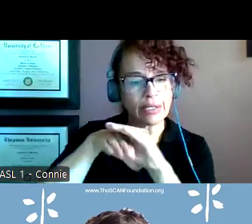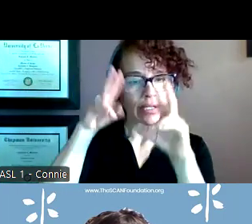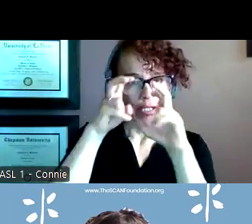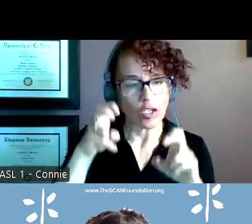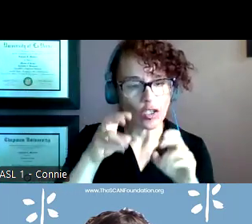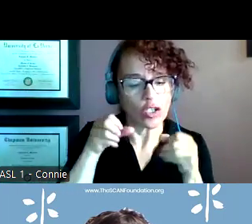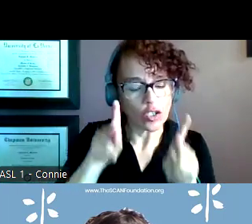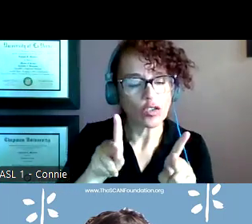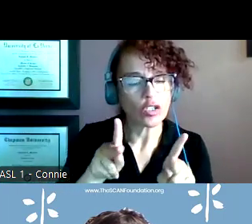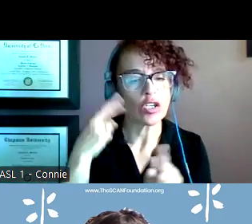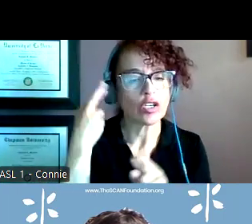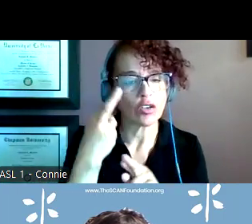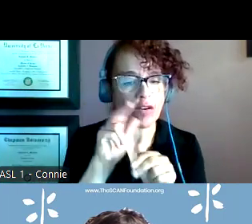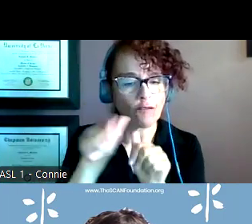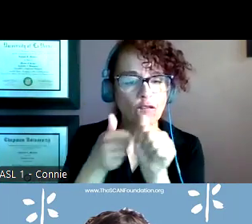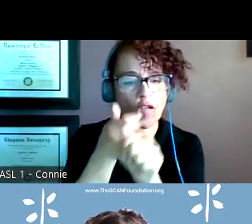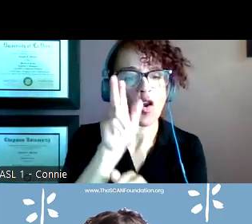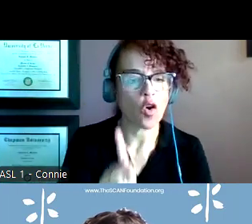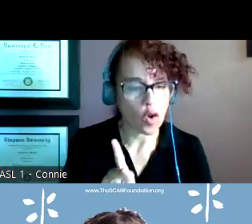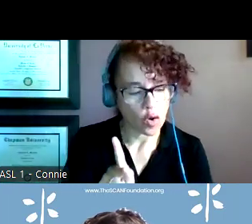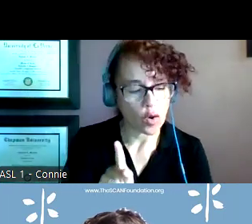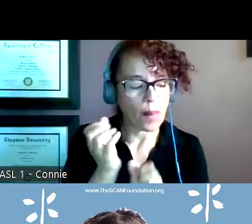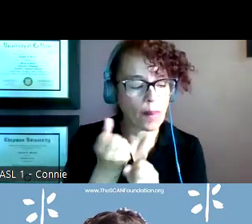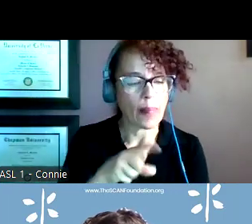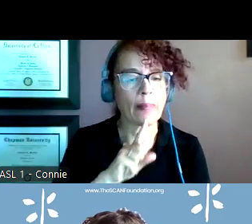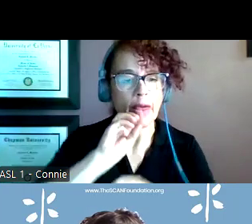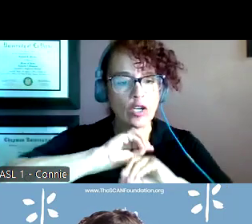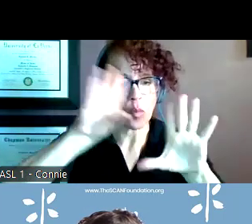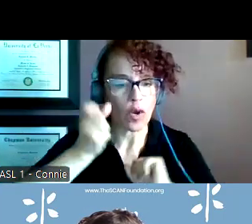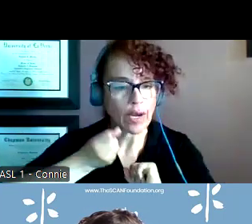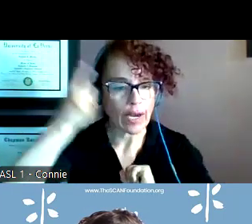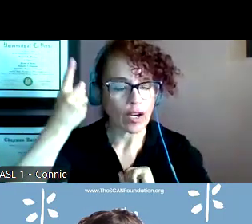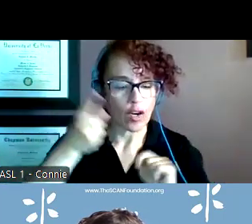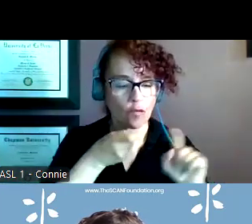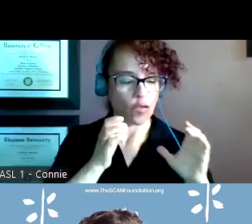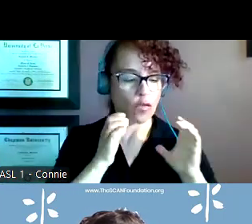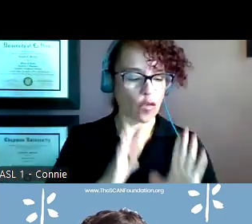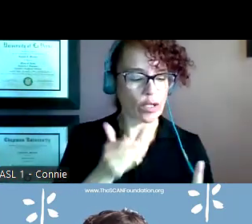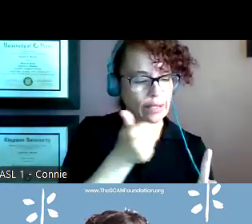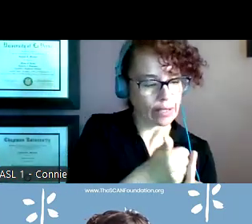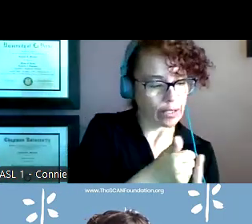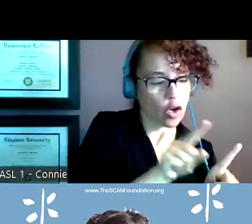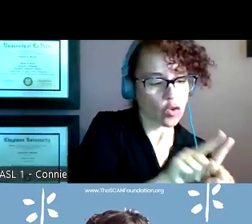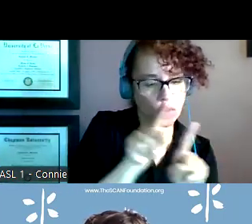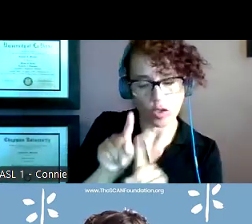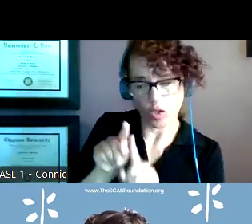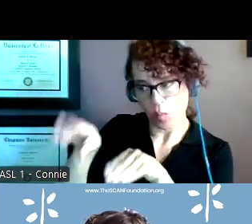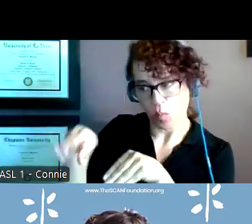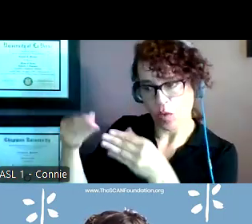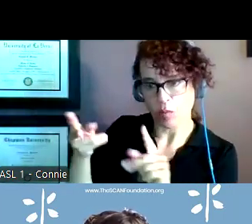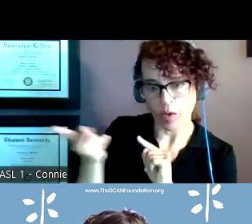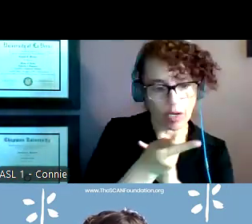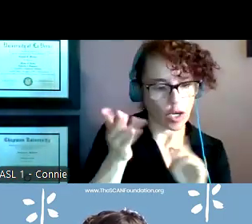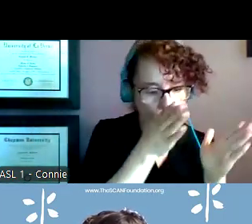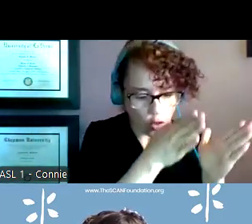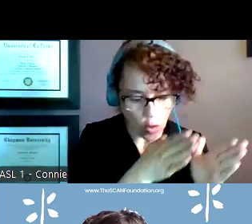opportunities for grievances and follow-up. Make sure there is a clear understanding from the consumer side and also from the provider or the